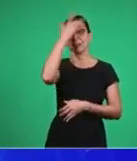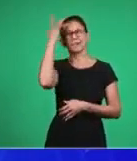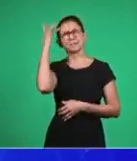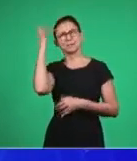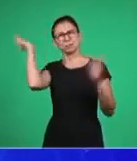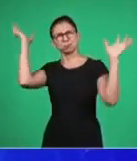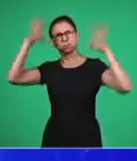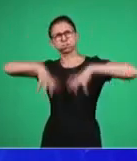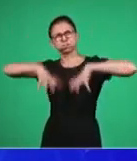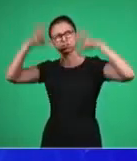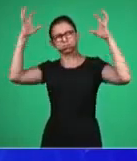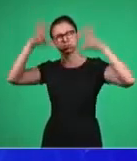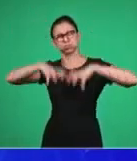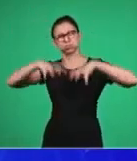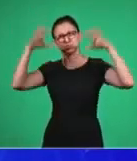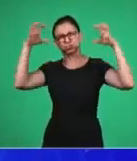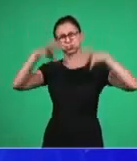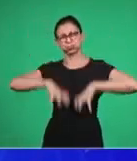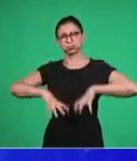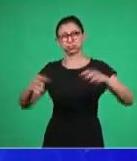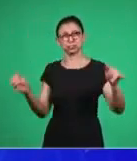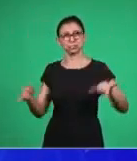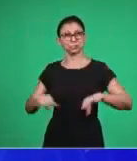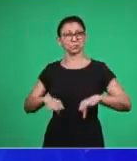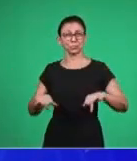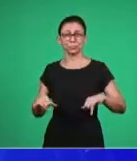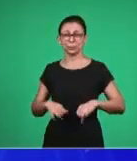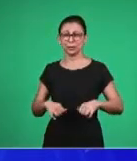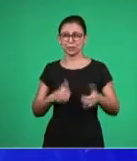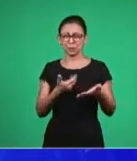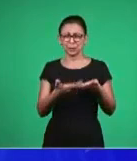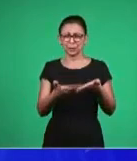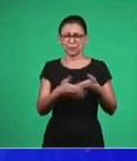assistance of the people who are victims of the